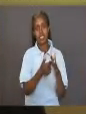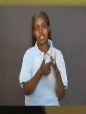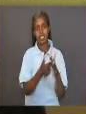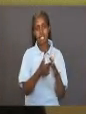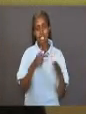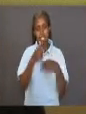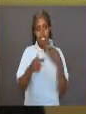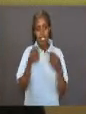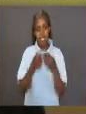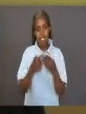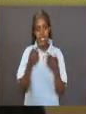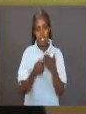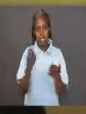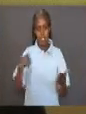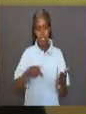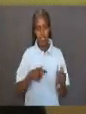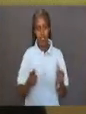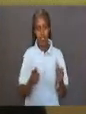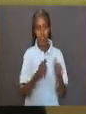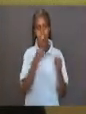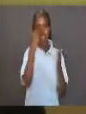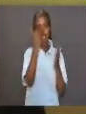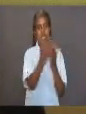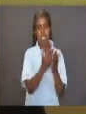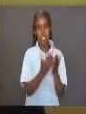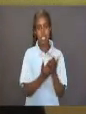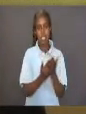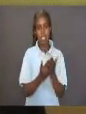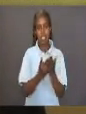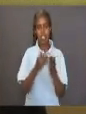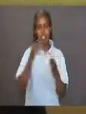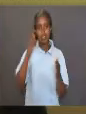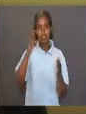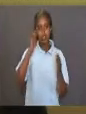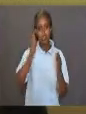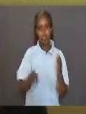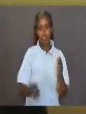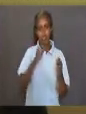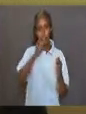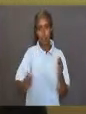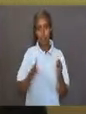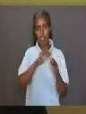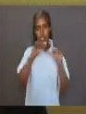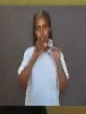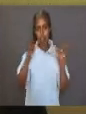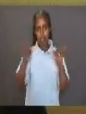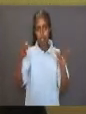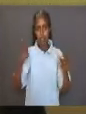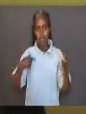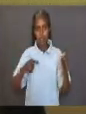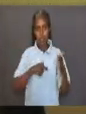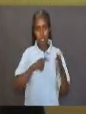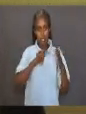Since this is our first lesson in geometry and measurement, we are going